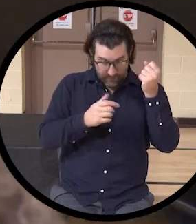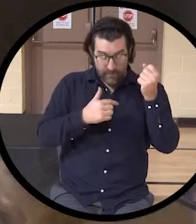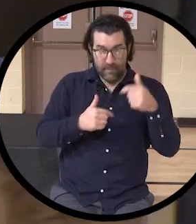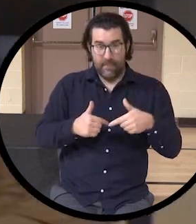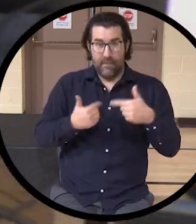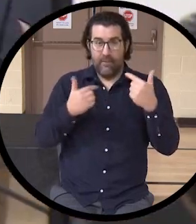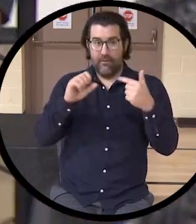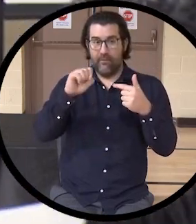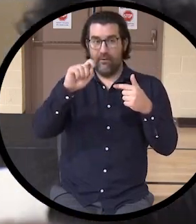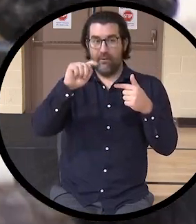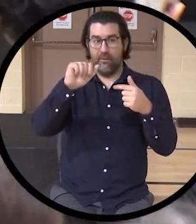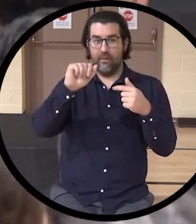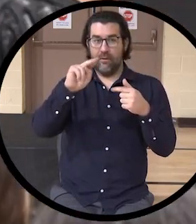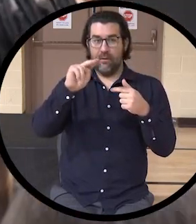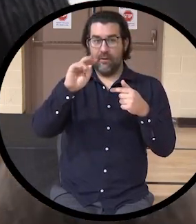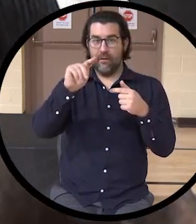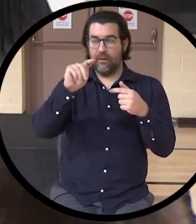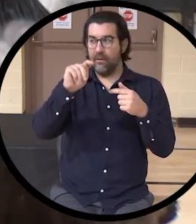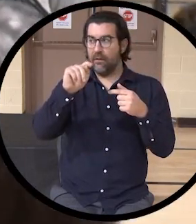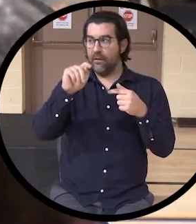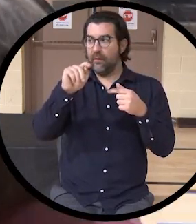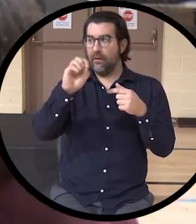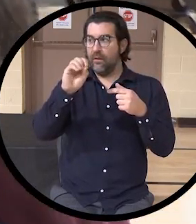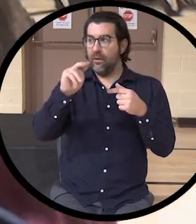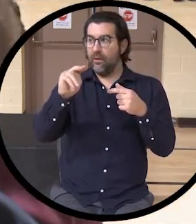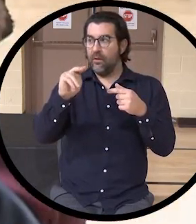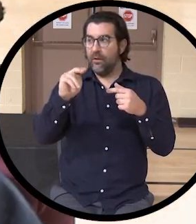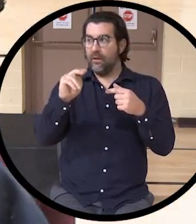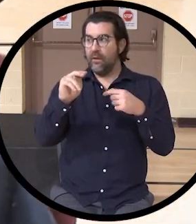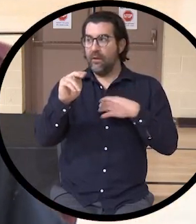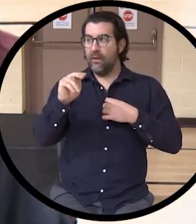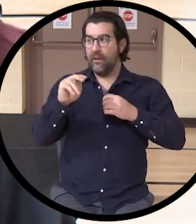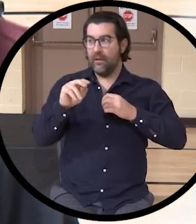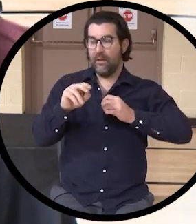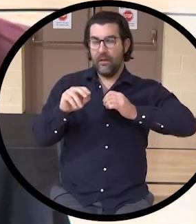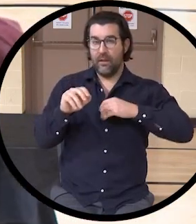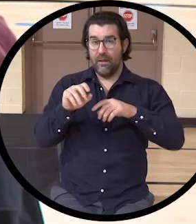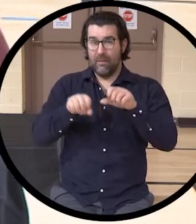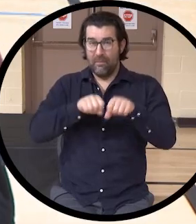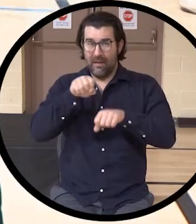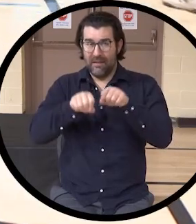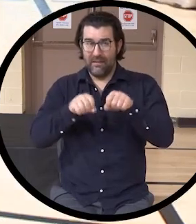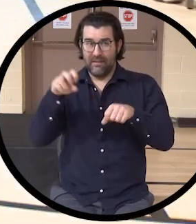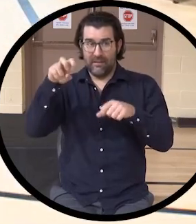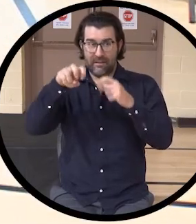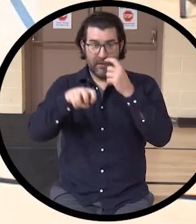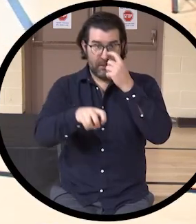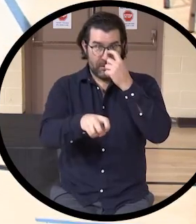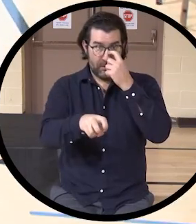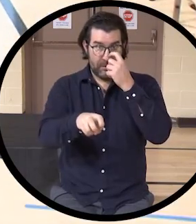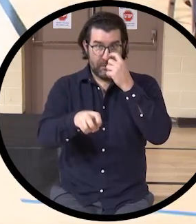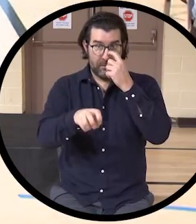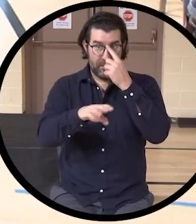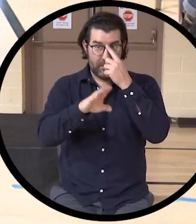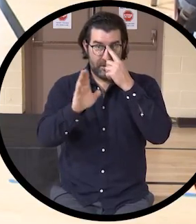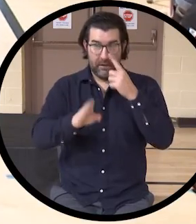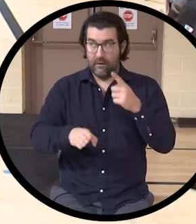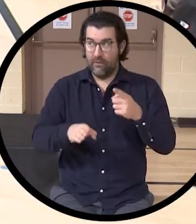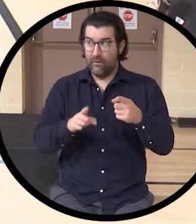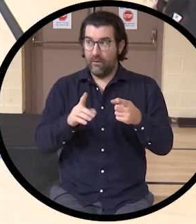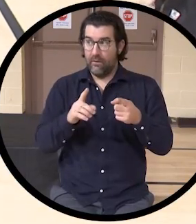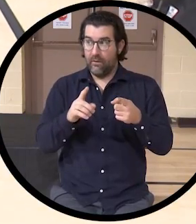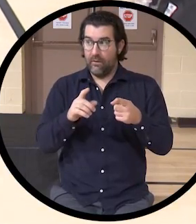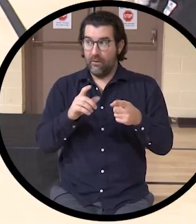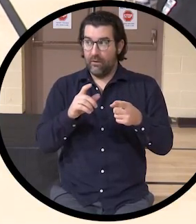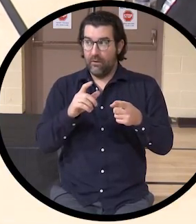on Stanton. I marry see a bike, and when I do, they're already in the area.